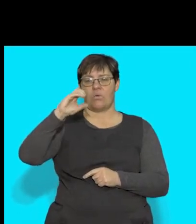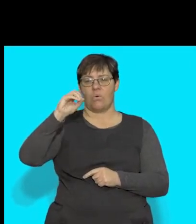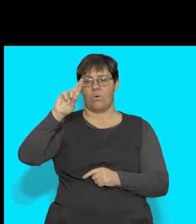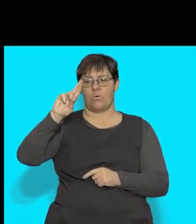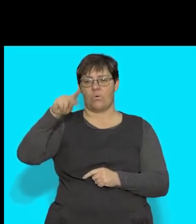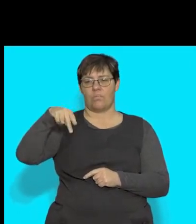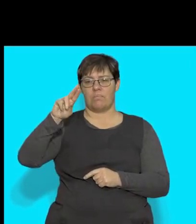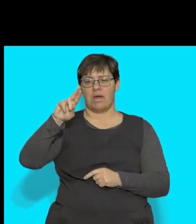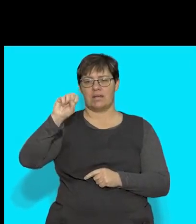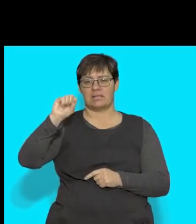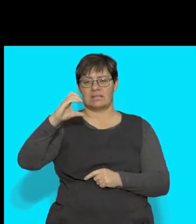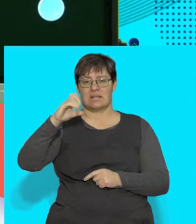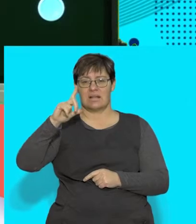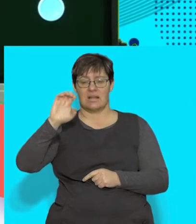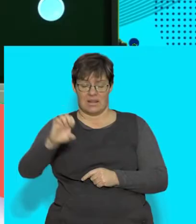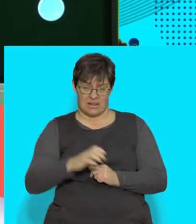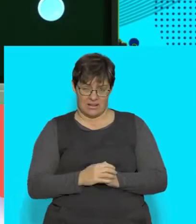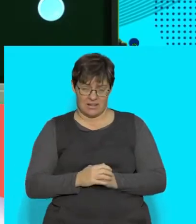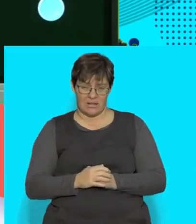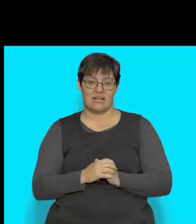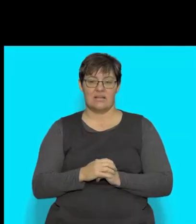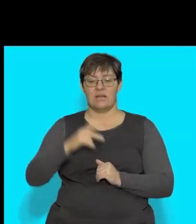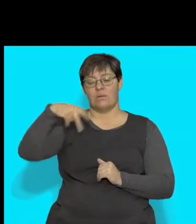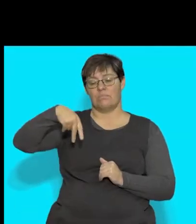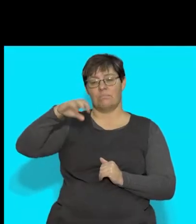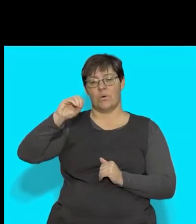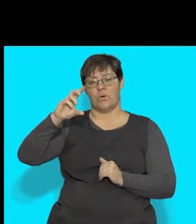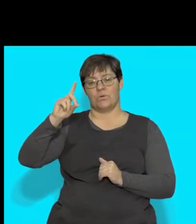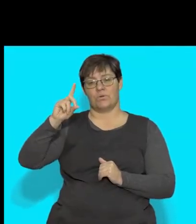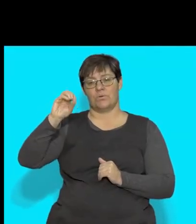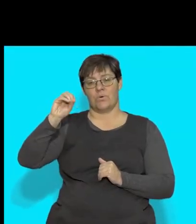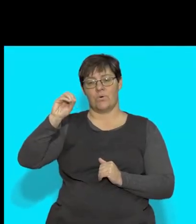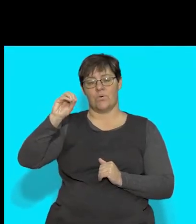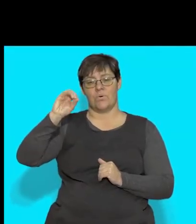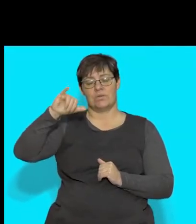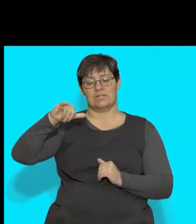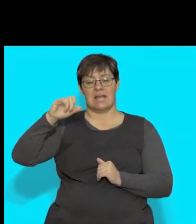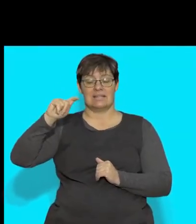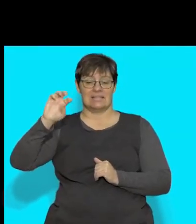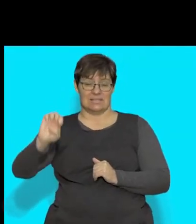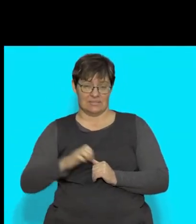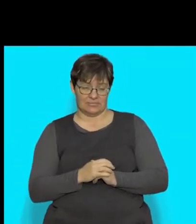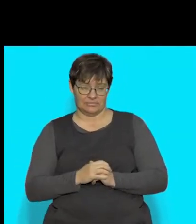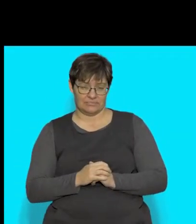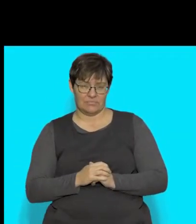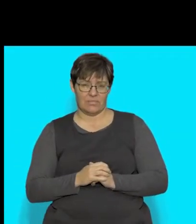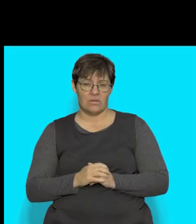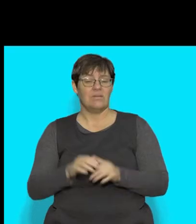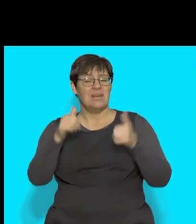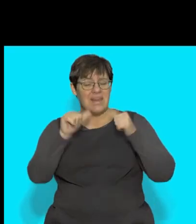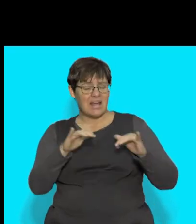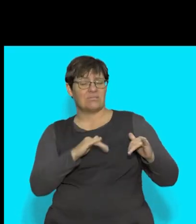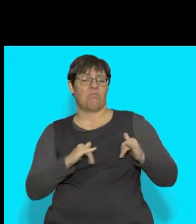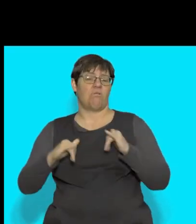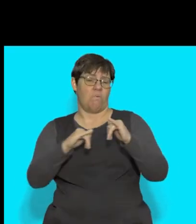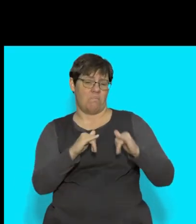renal corpuscle. It says study the diagram. All right, guys, now the next question is quite a common